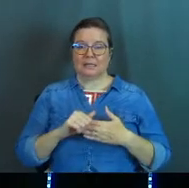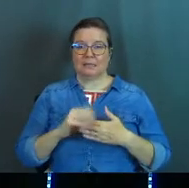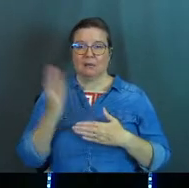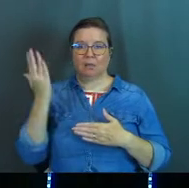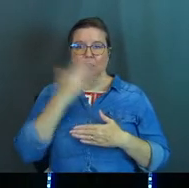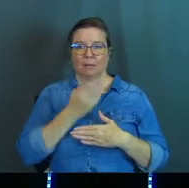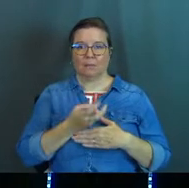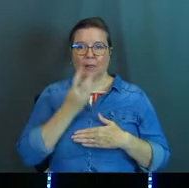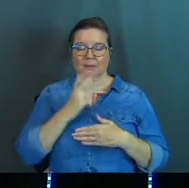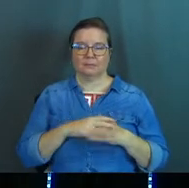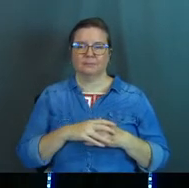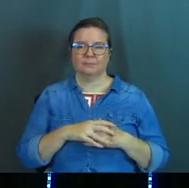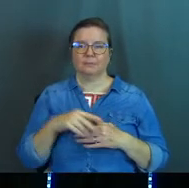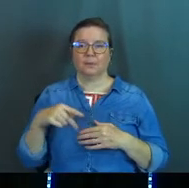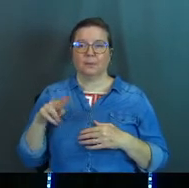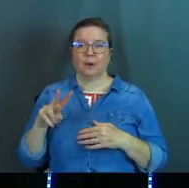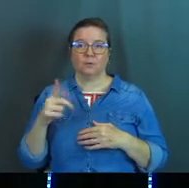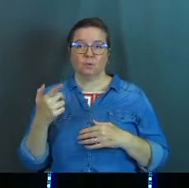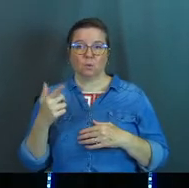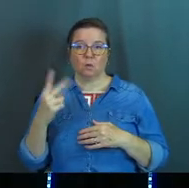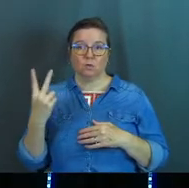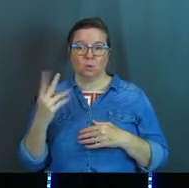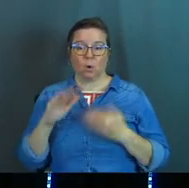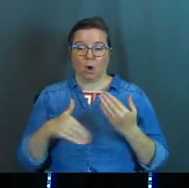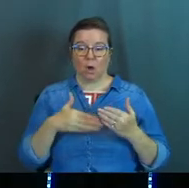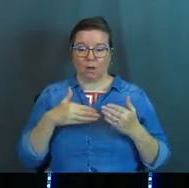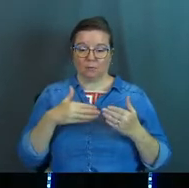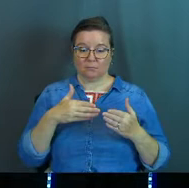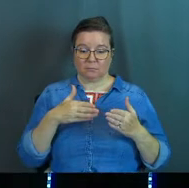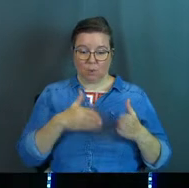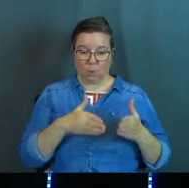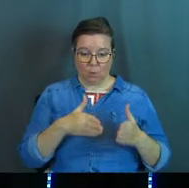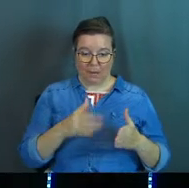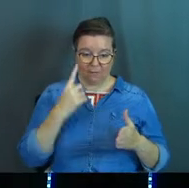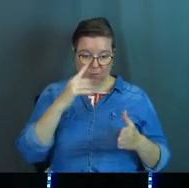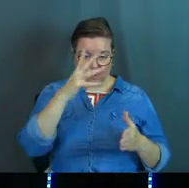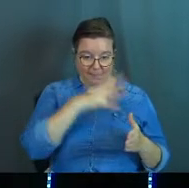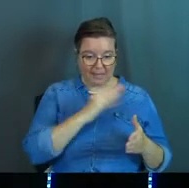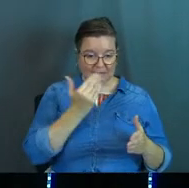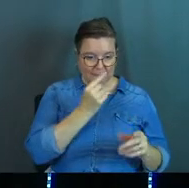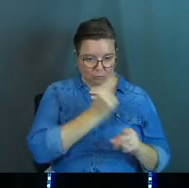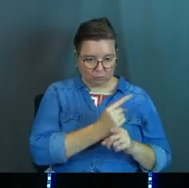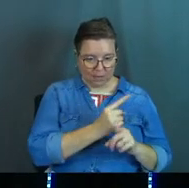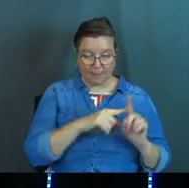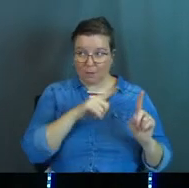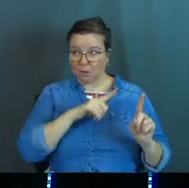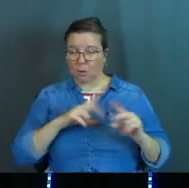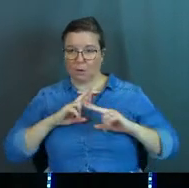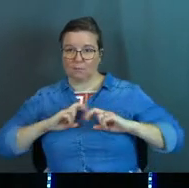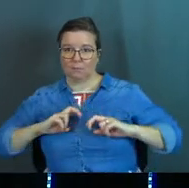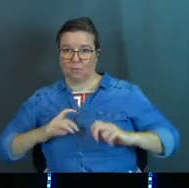blindness next. Proverbs 21:2, all a man's ways seem right to him, but the Lord weighs the heart.